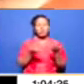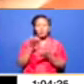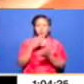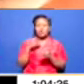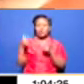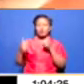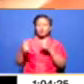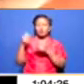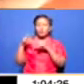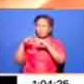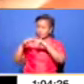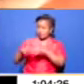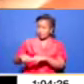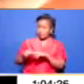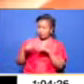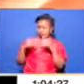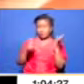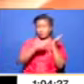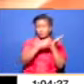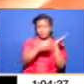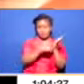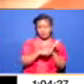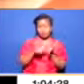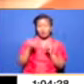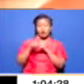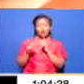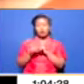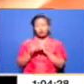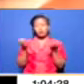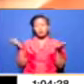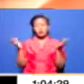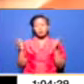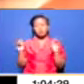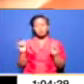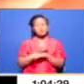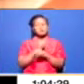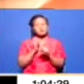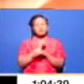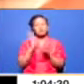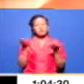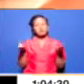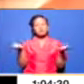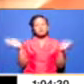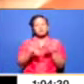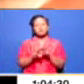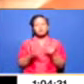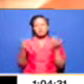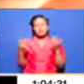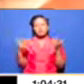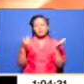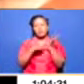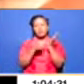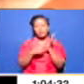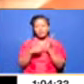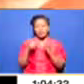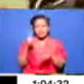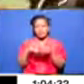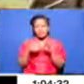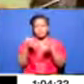on internet and it won't shut down the internet during the election